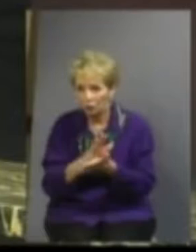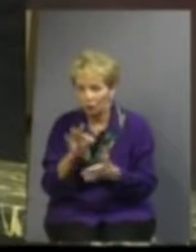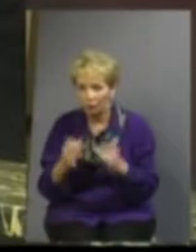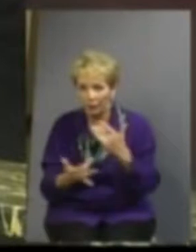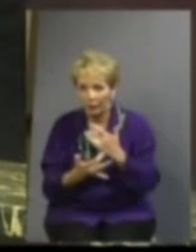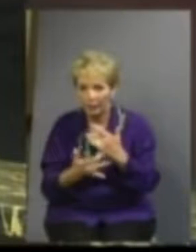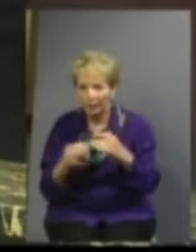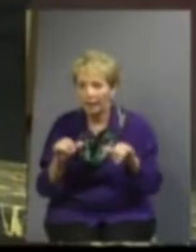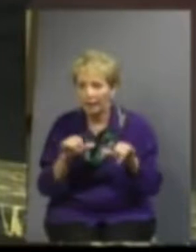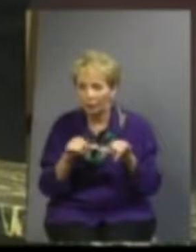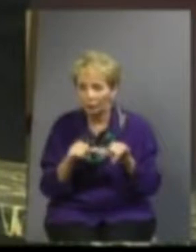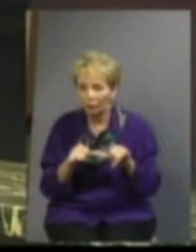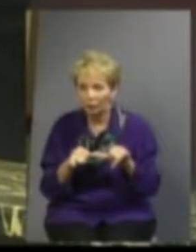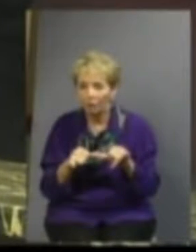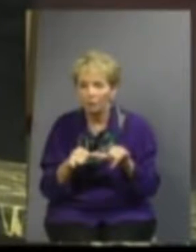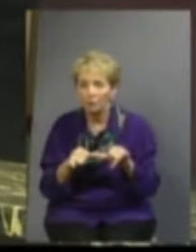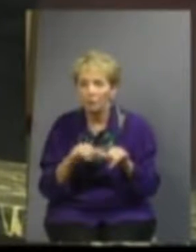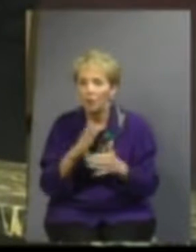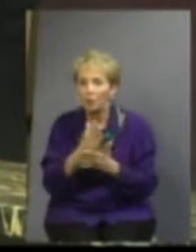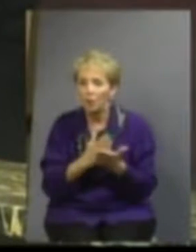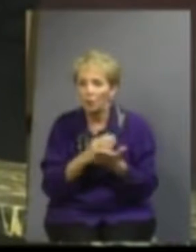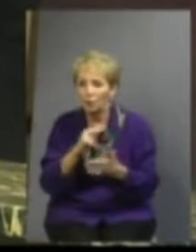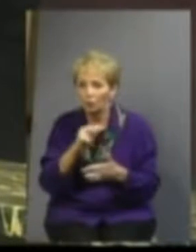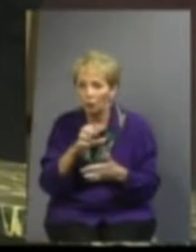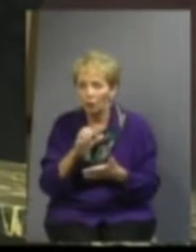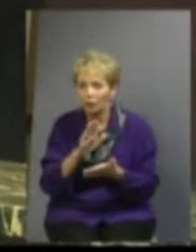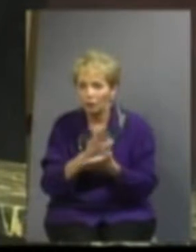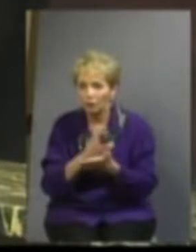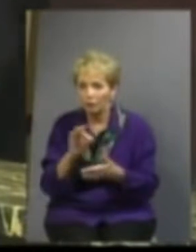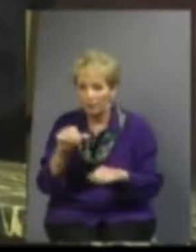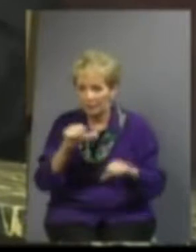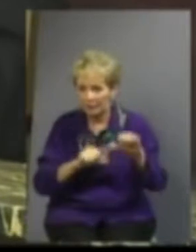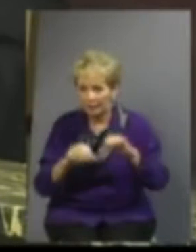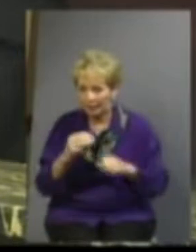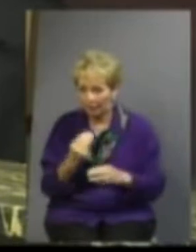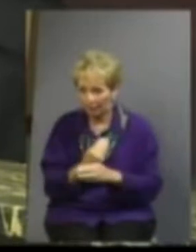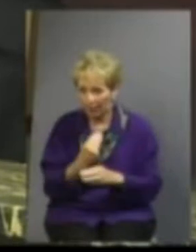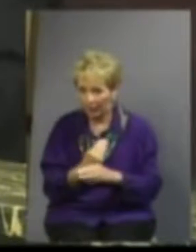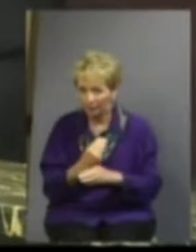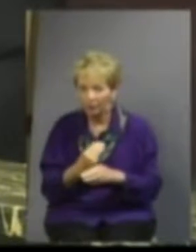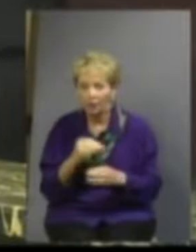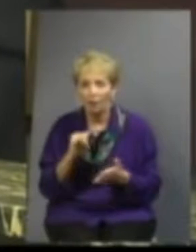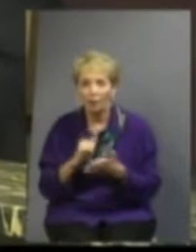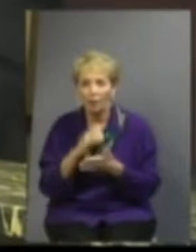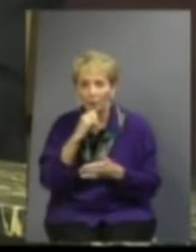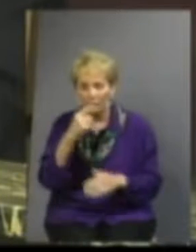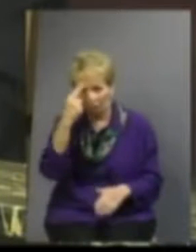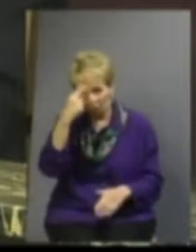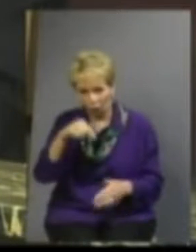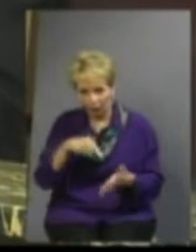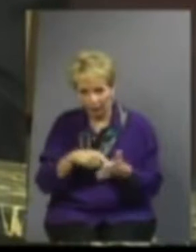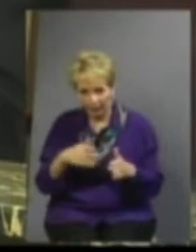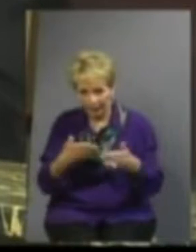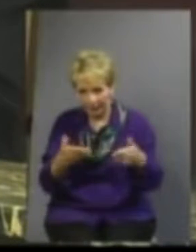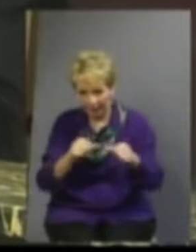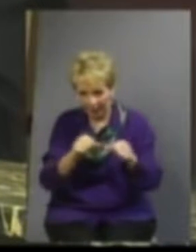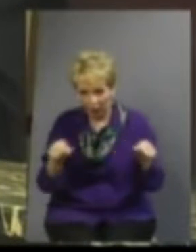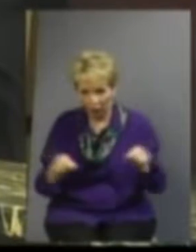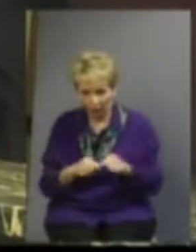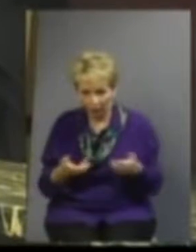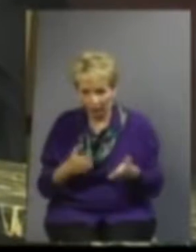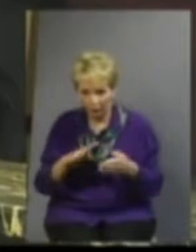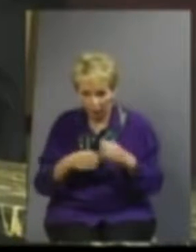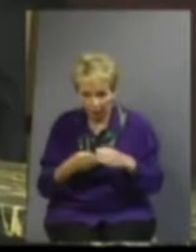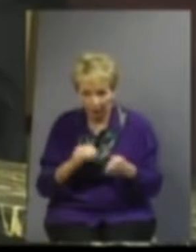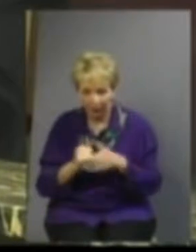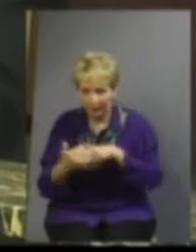Technology and Engineering, part of the North Carolina School of Science and Math. That would be for this area, this community,